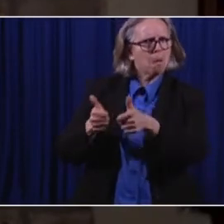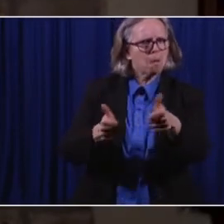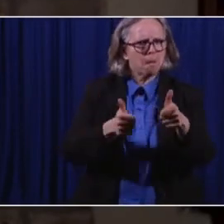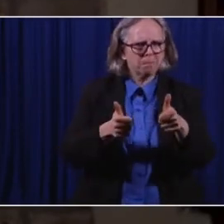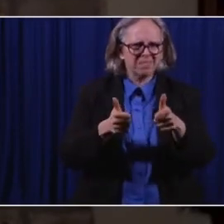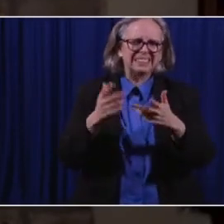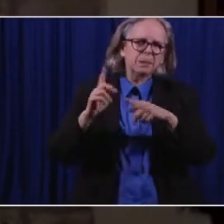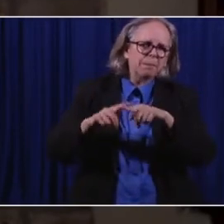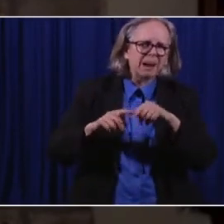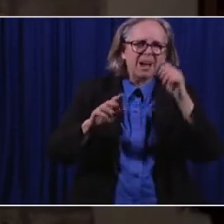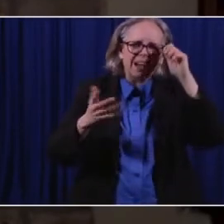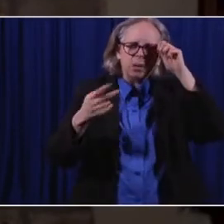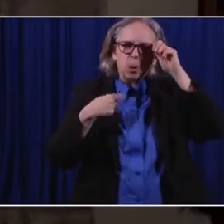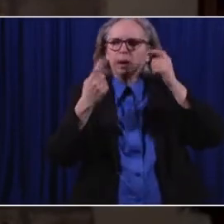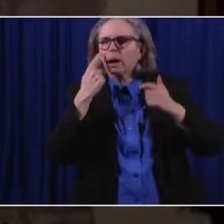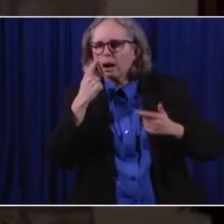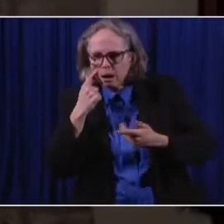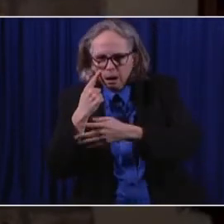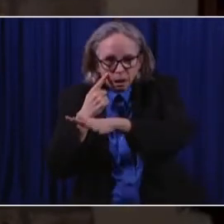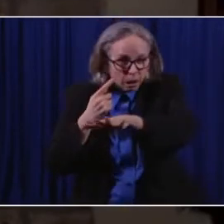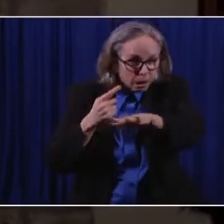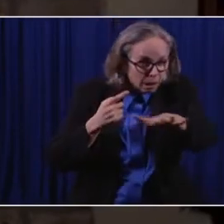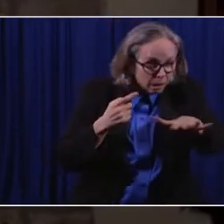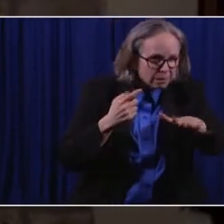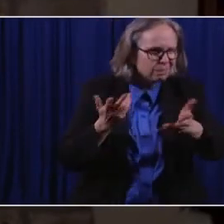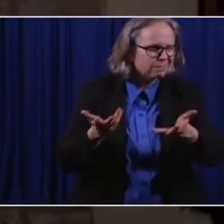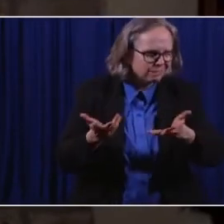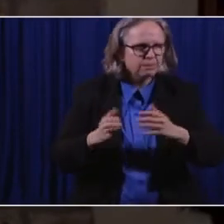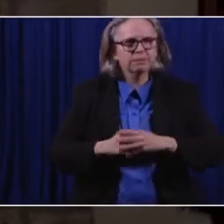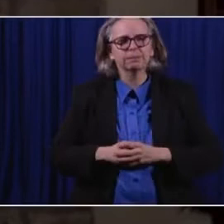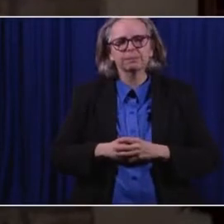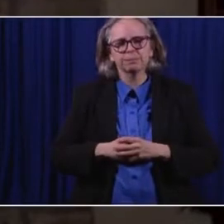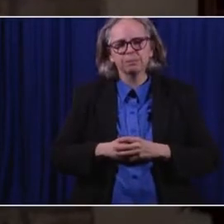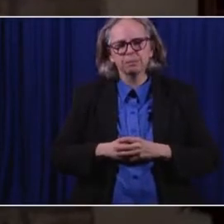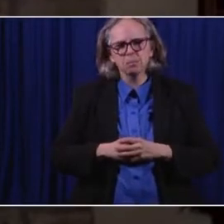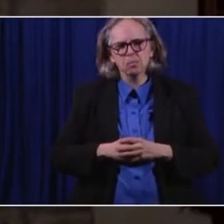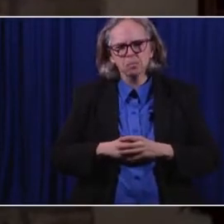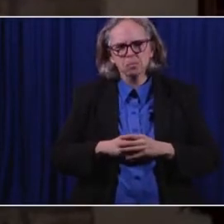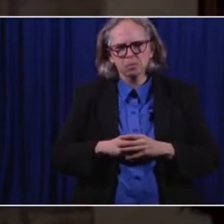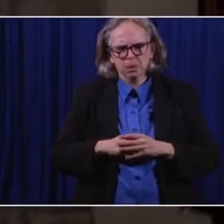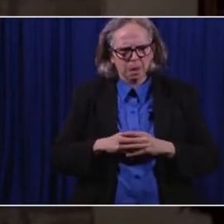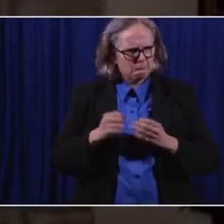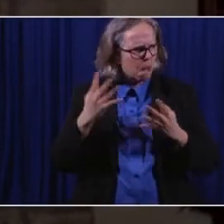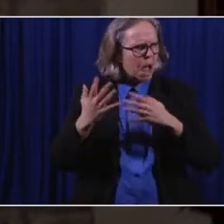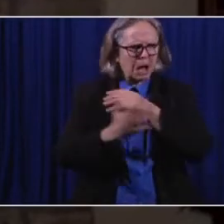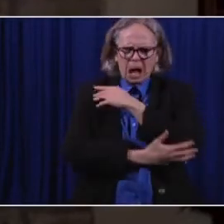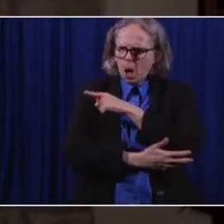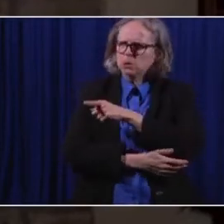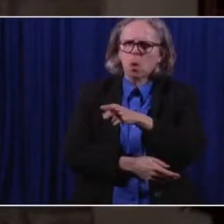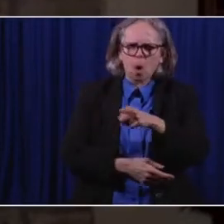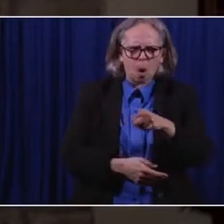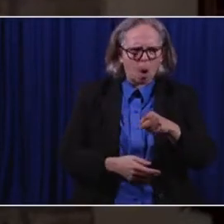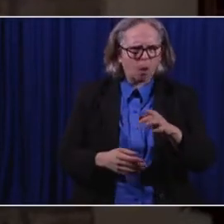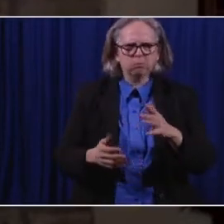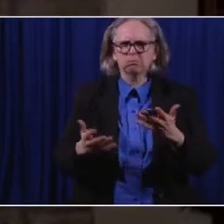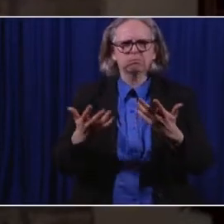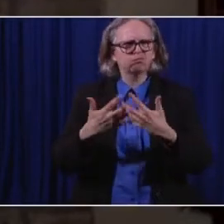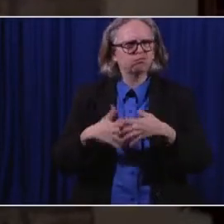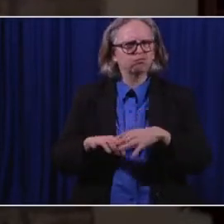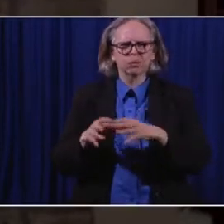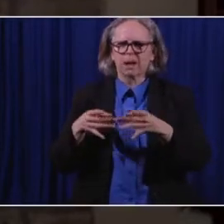there's nothing's ever 100%, nothing's ever perfect. But a number of counties that are very, very, very, very good. And I'm just reading